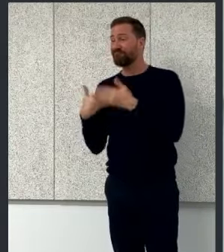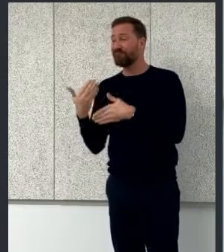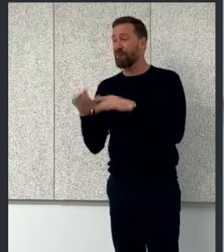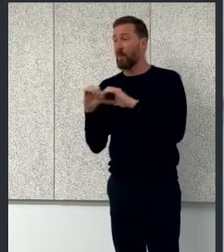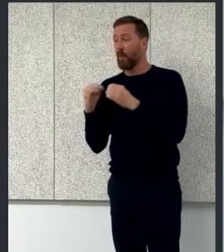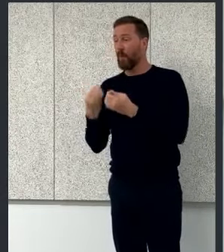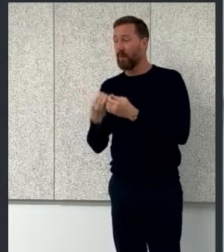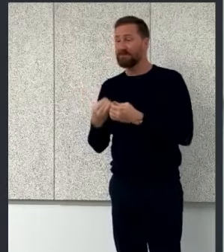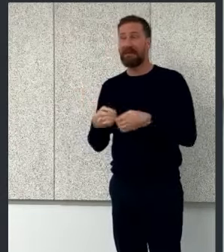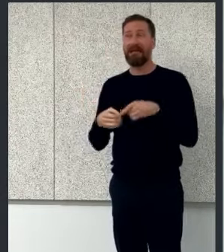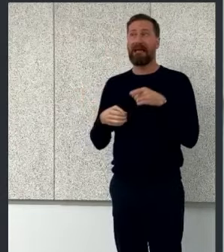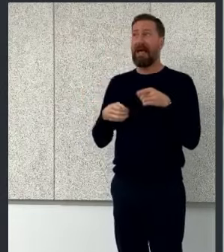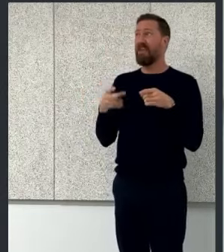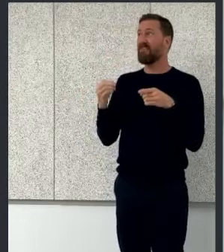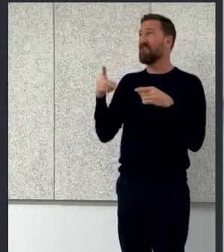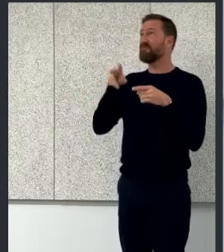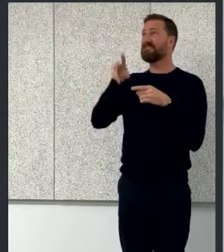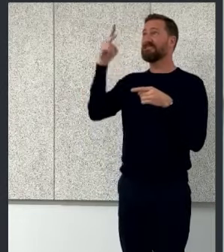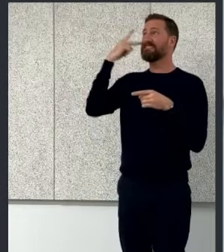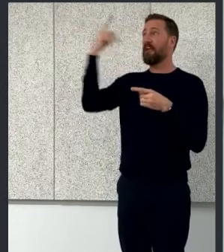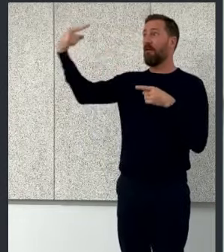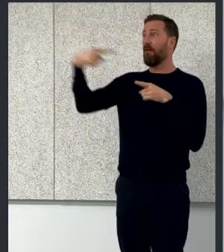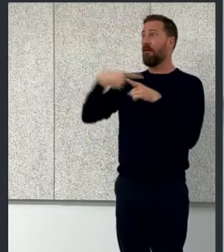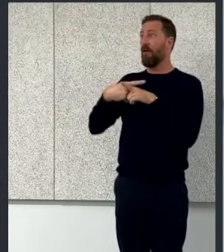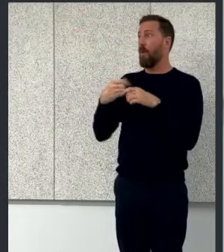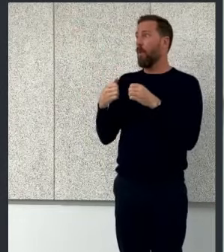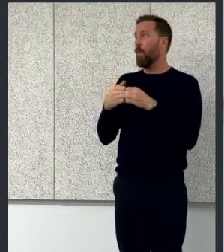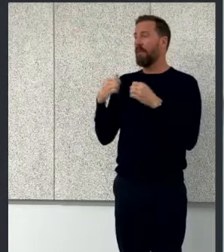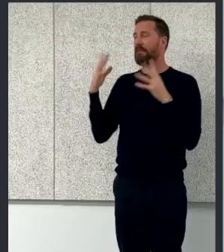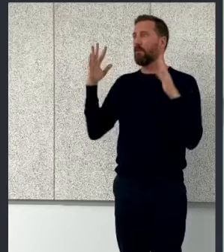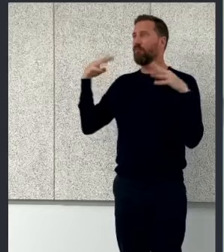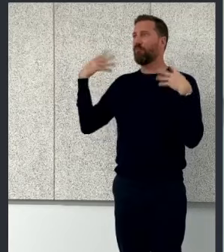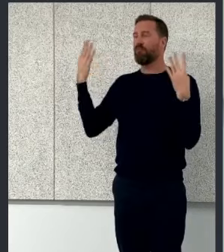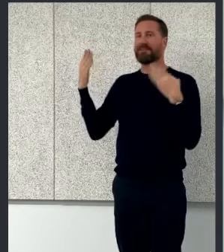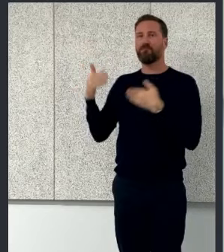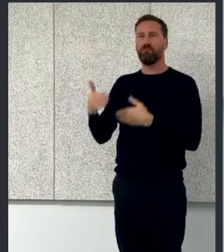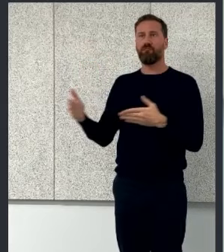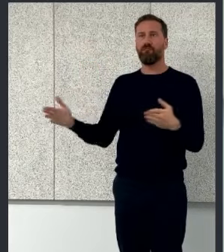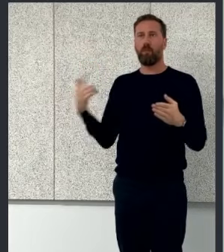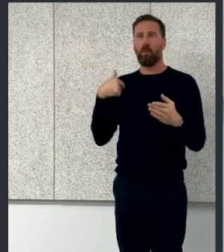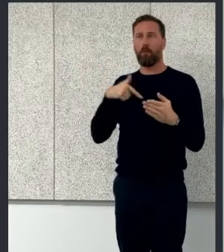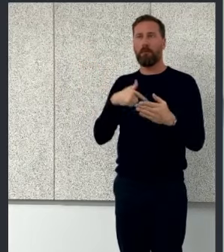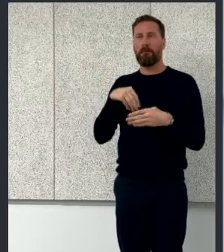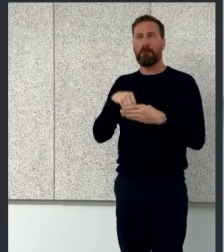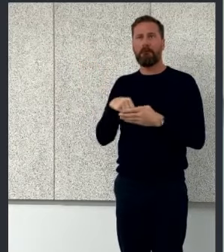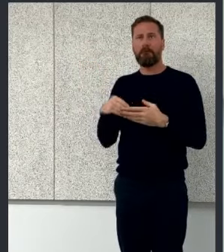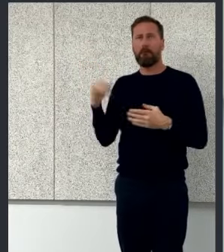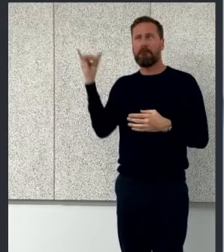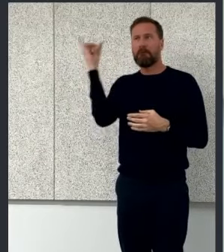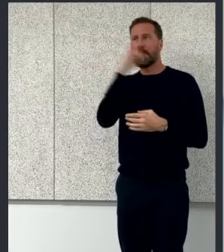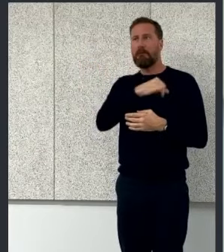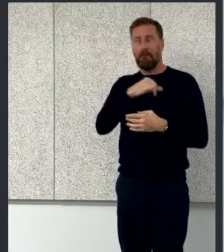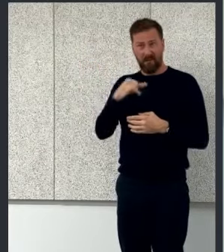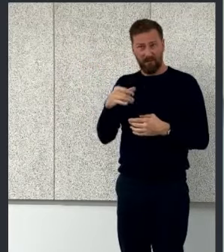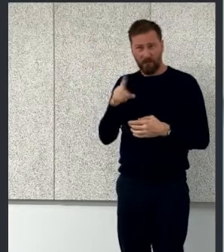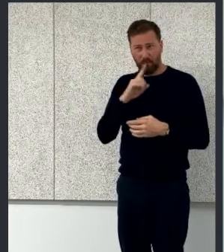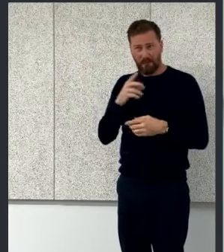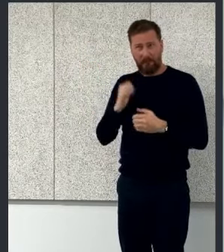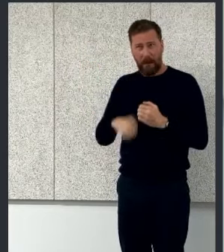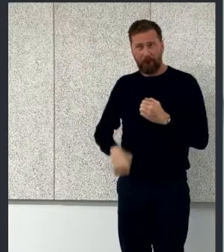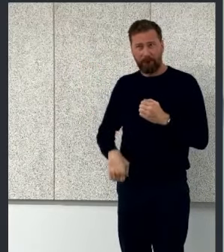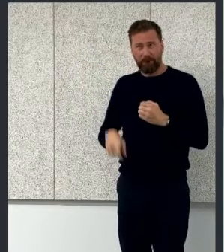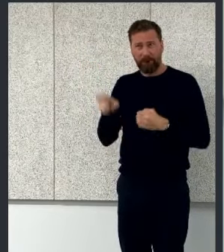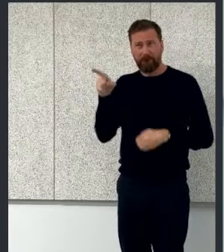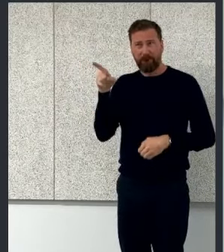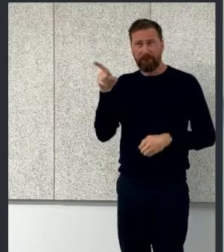our absurd room that we're in, and I think that can be tough, and I think does also